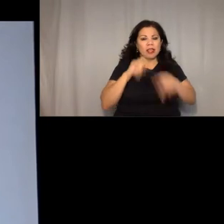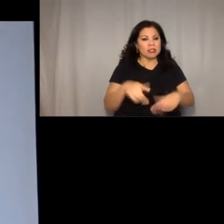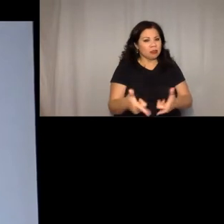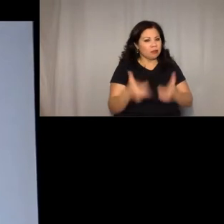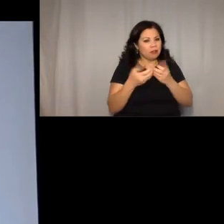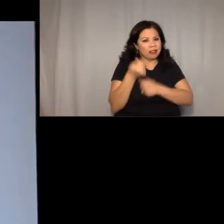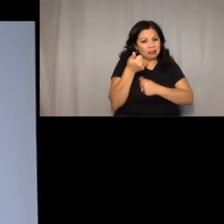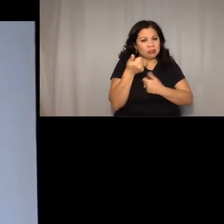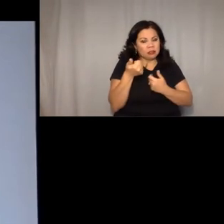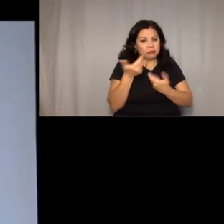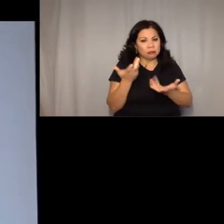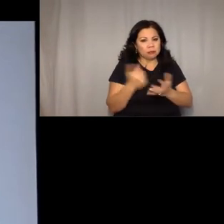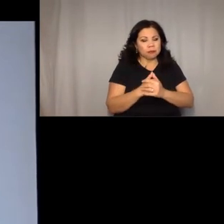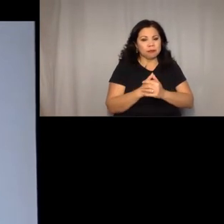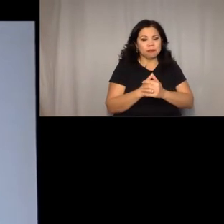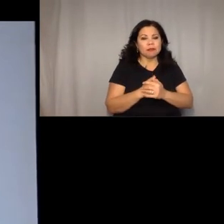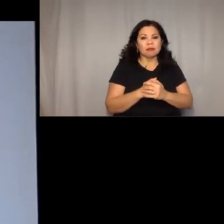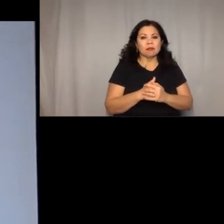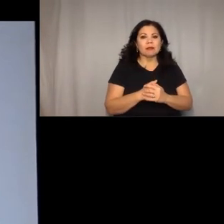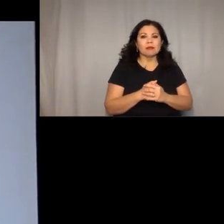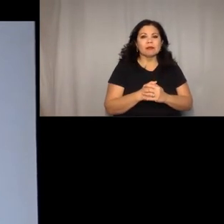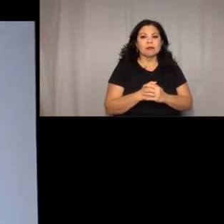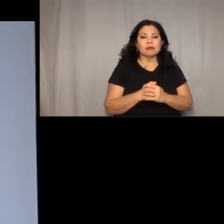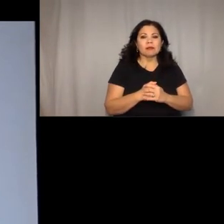biggest one they have in common. We went straight to our answer.